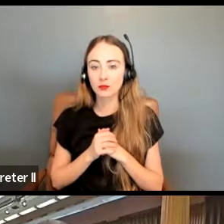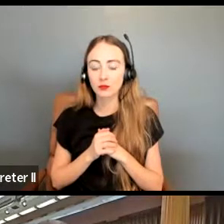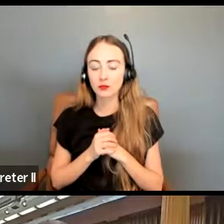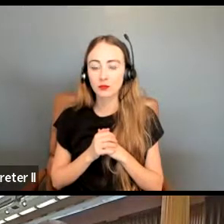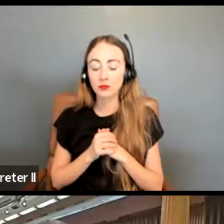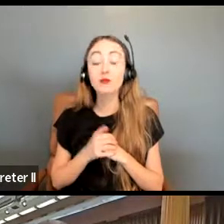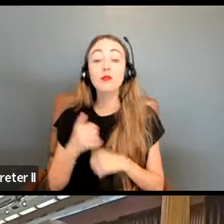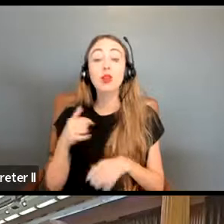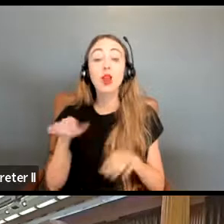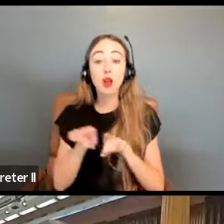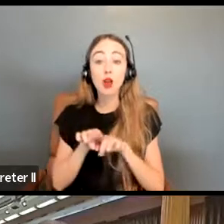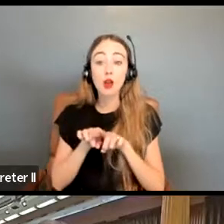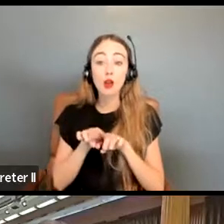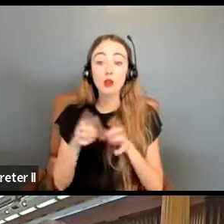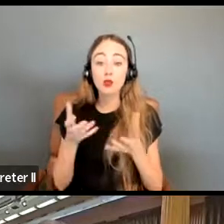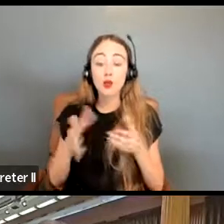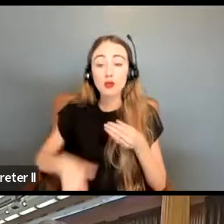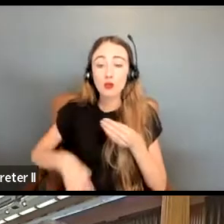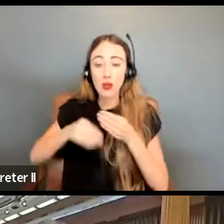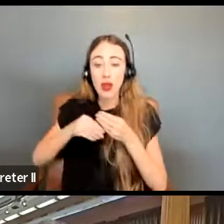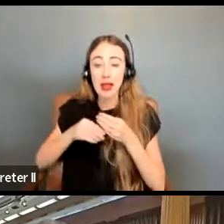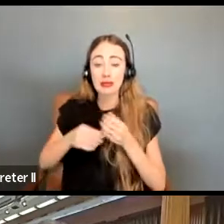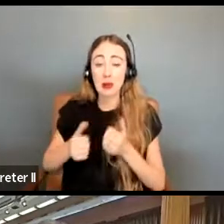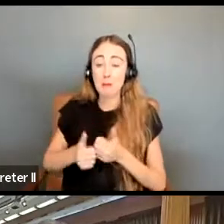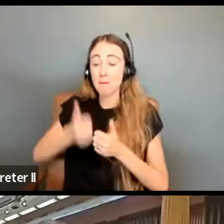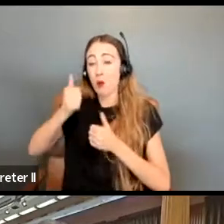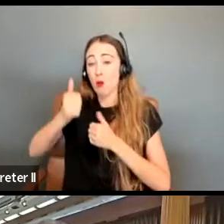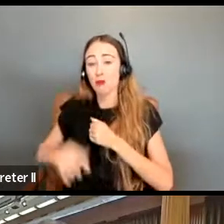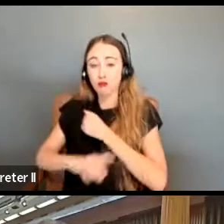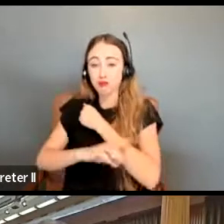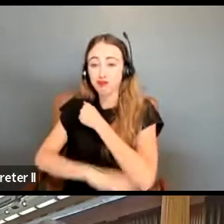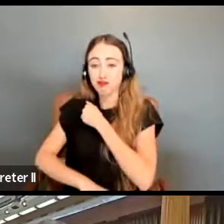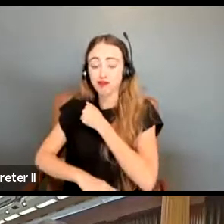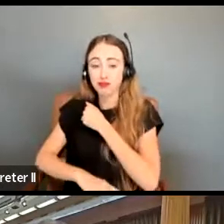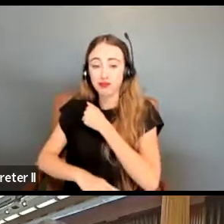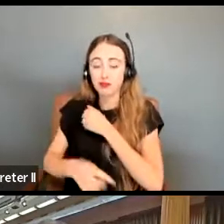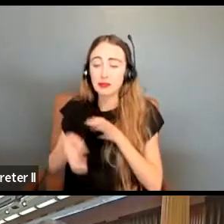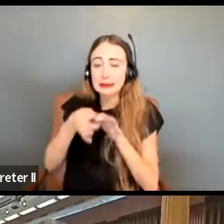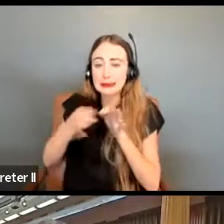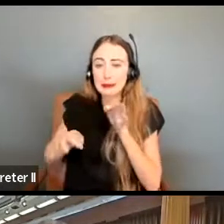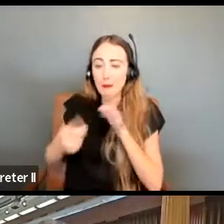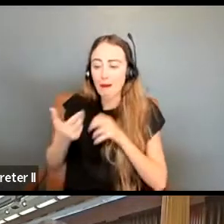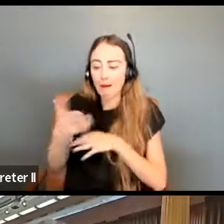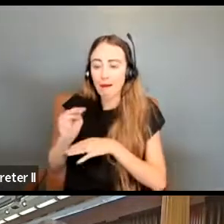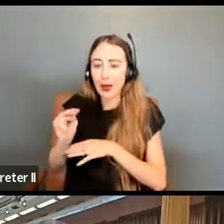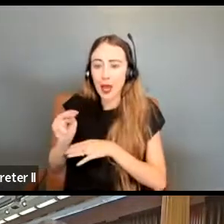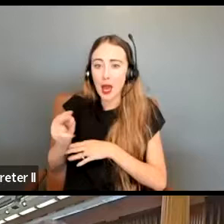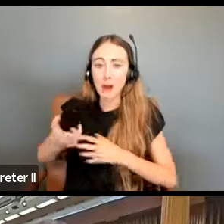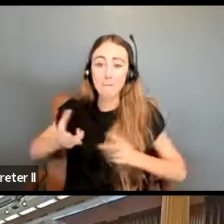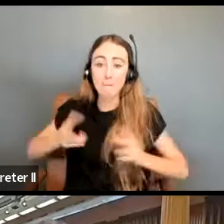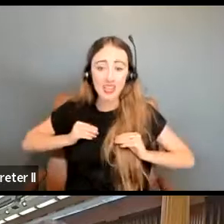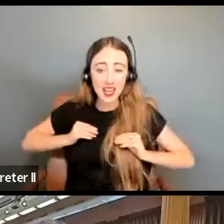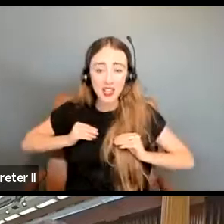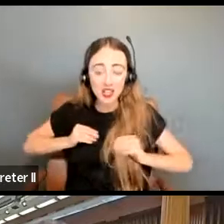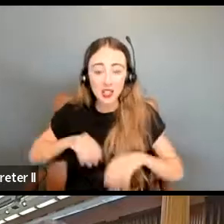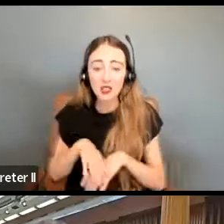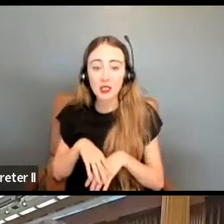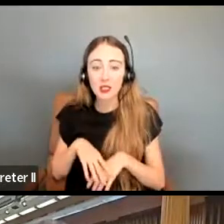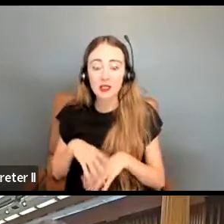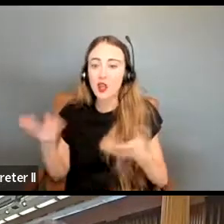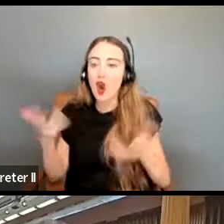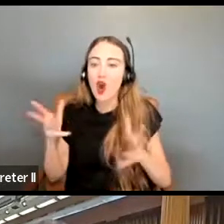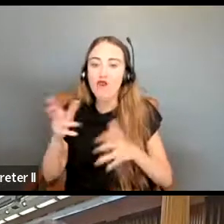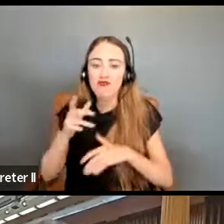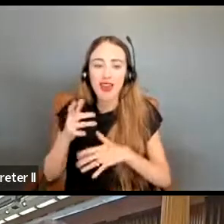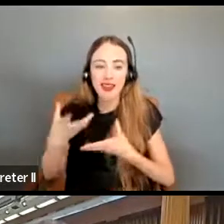I also want to add that for most sentences for simple gun possession fall within what's in the